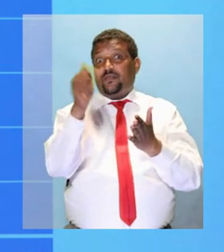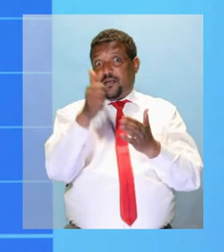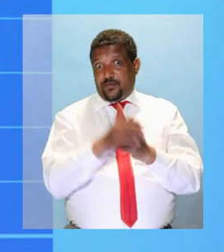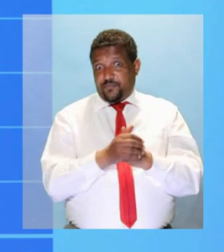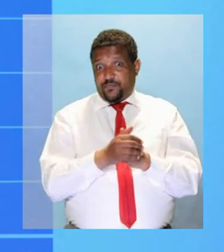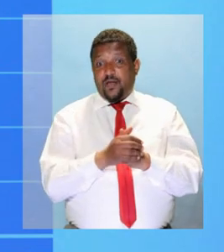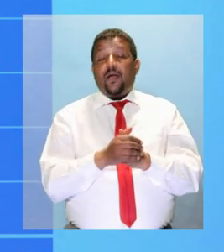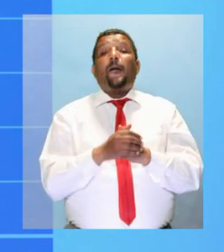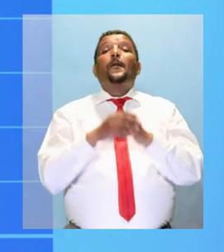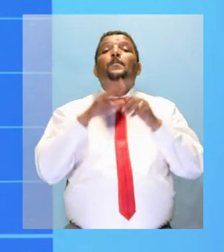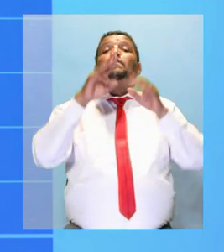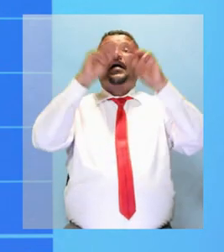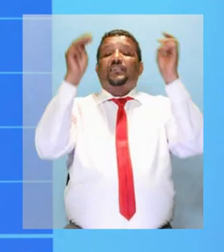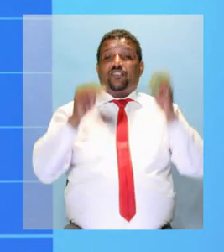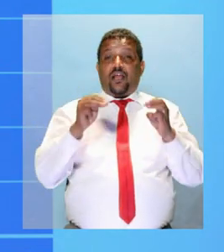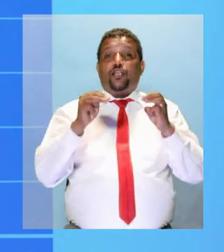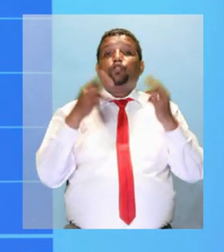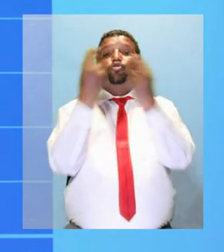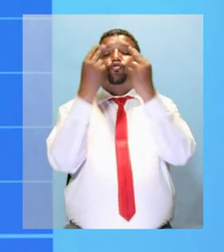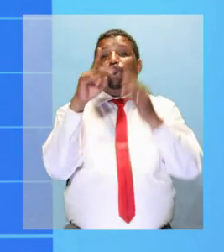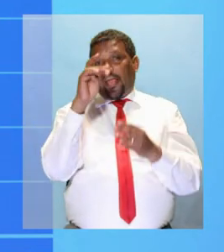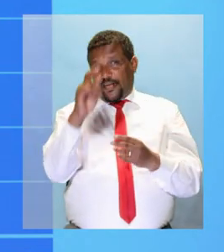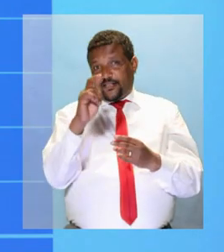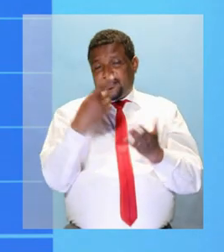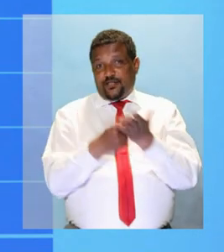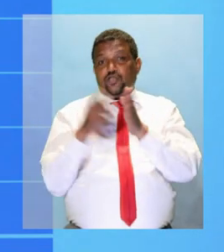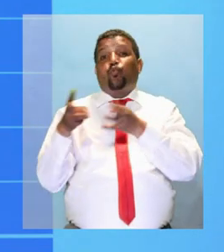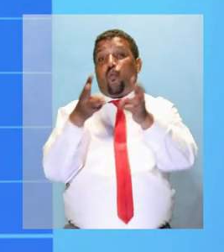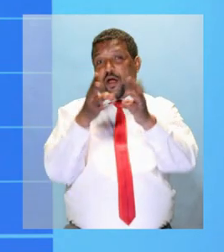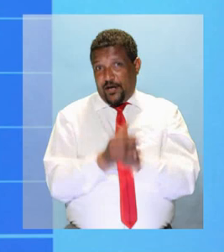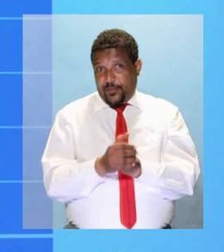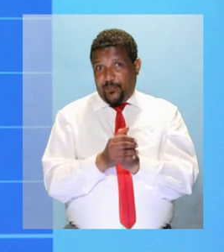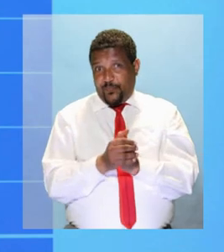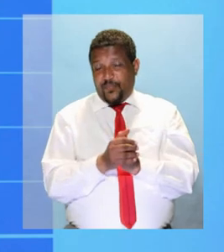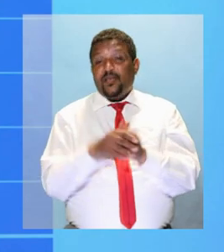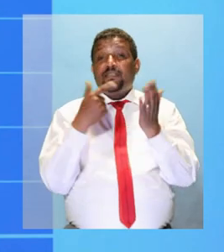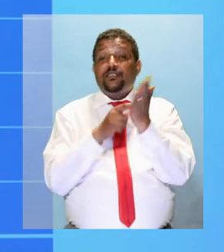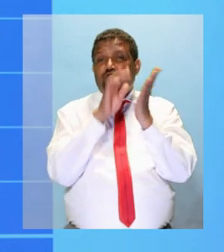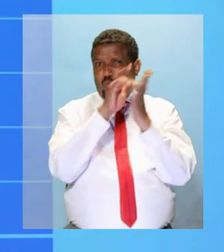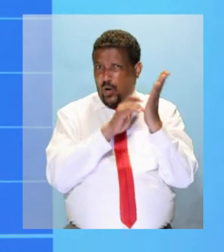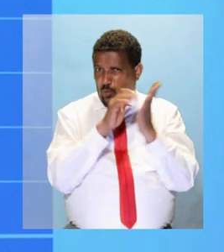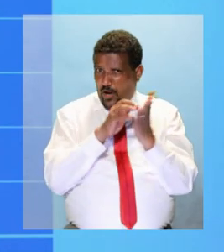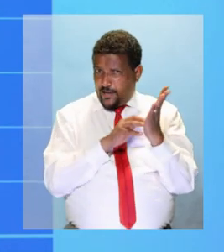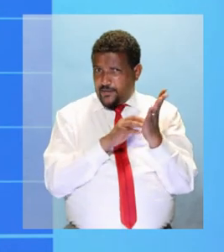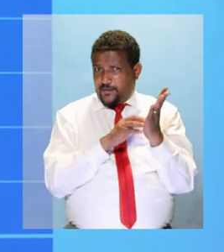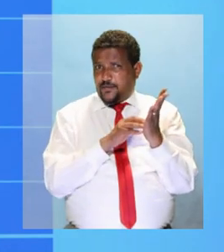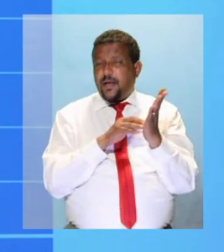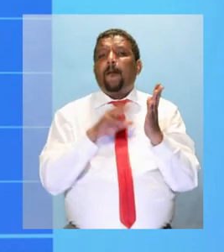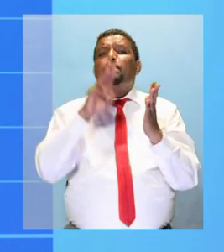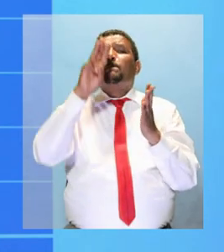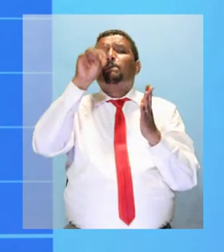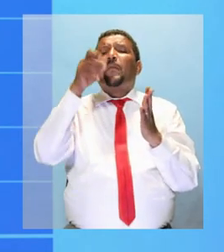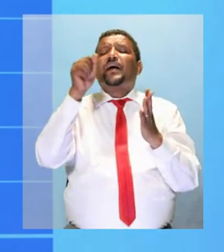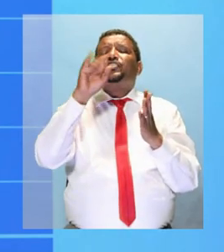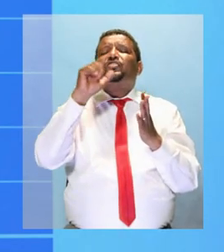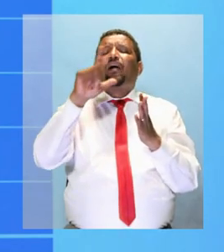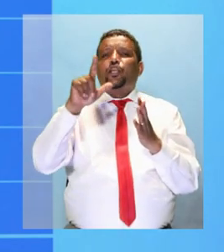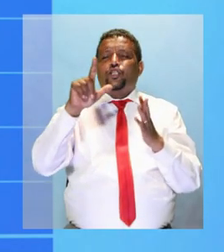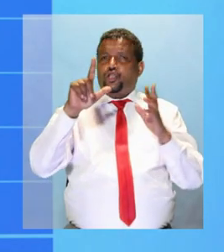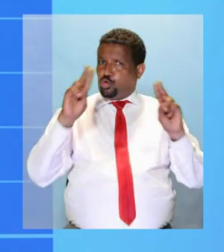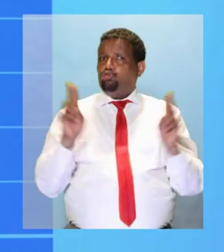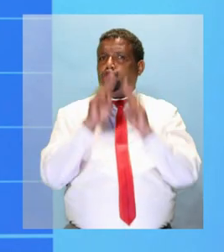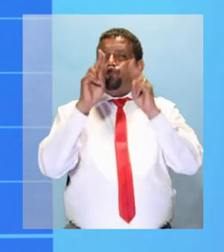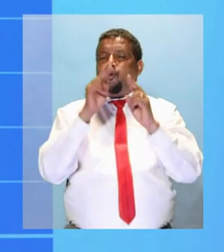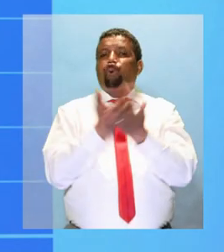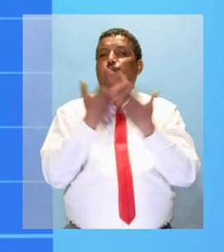the marginal utility of X in this way. It is calculated, for example, the marginal utility of commodity X for the